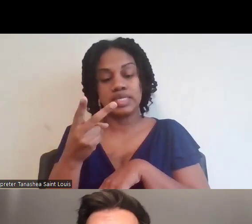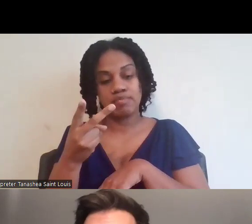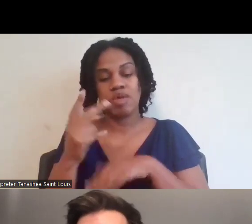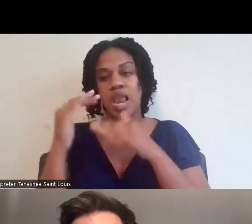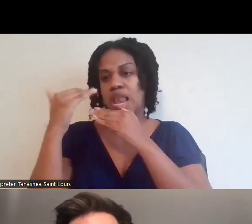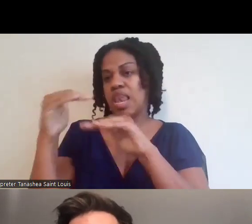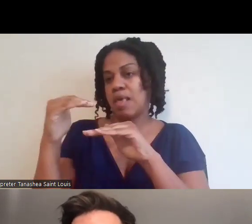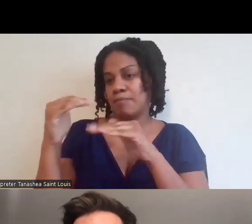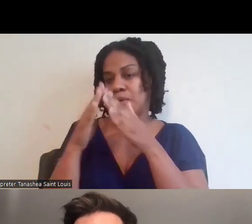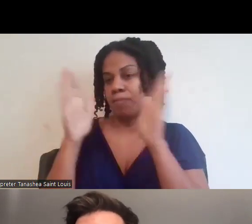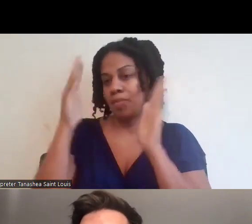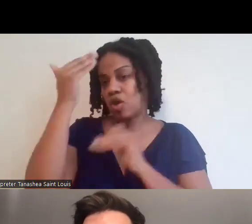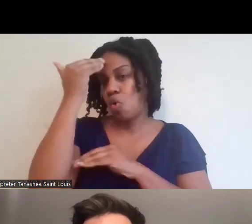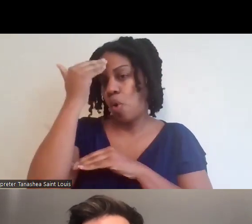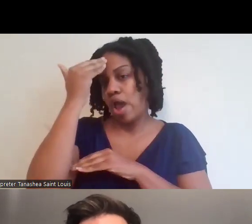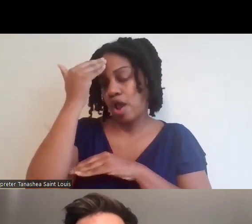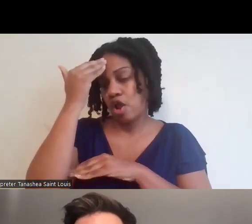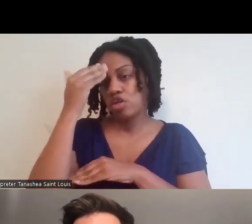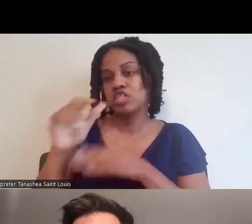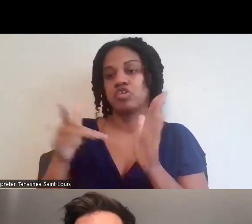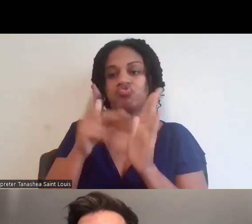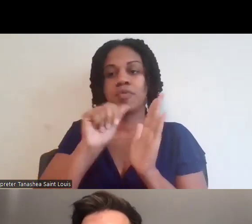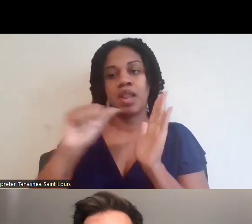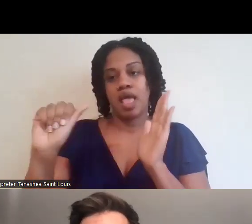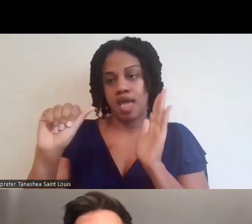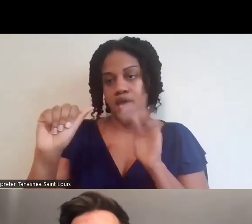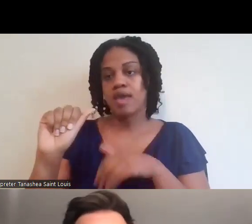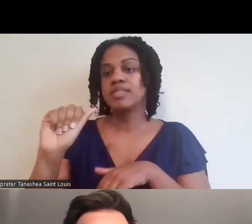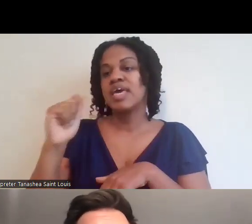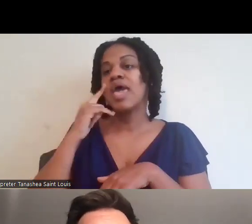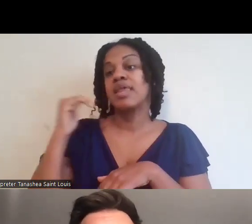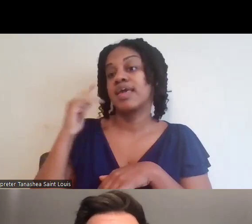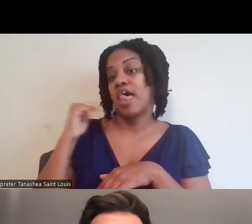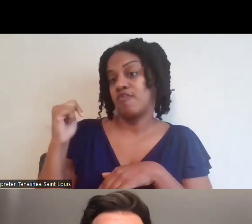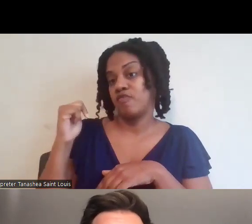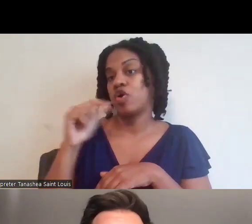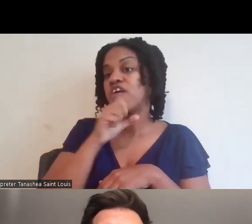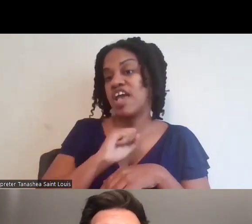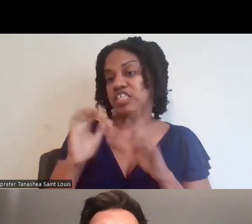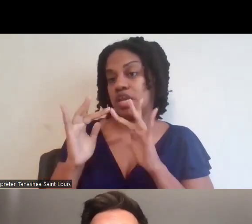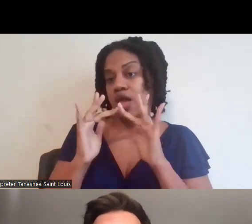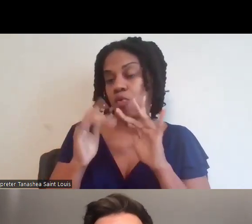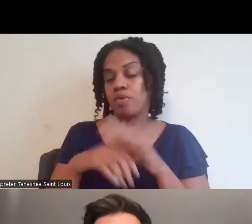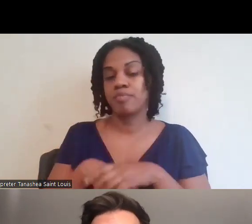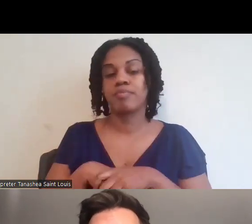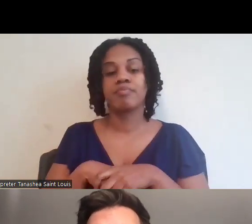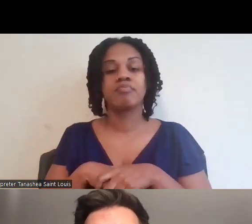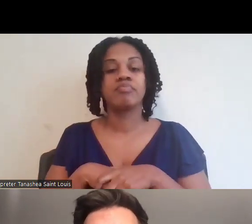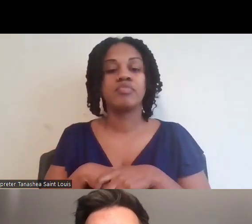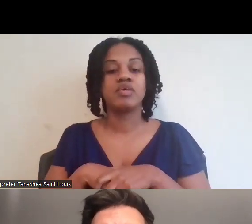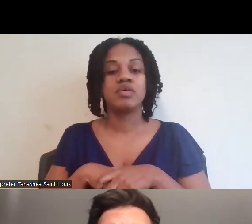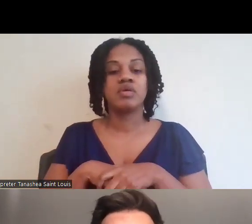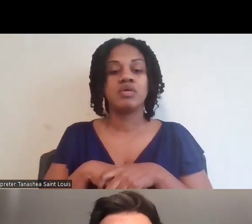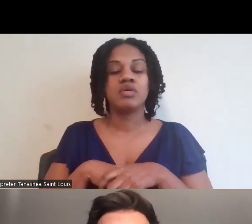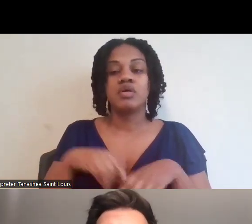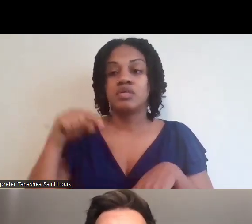limited public awareness about AAAs and the California Aging Network. And this